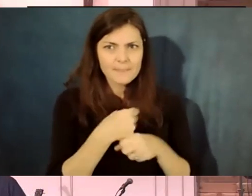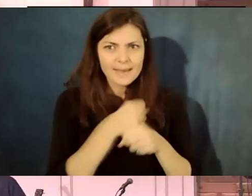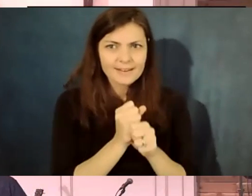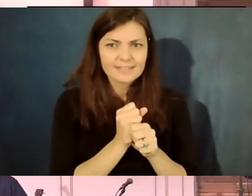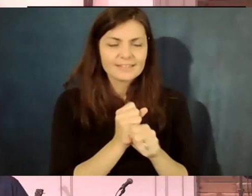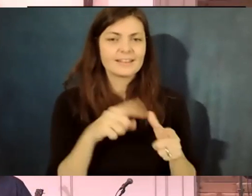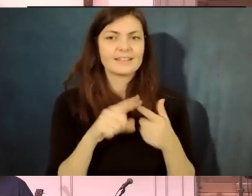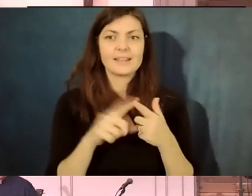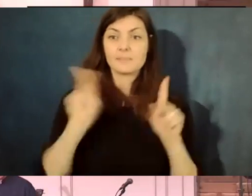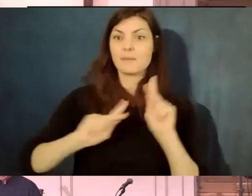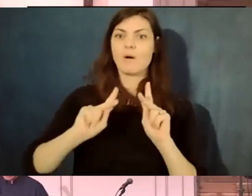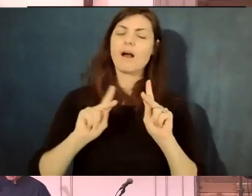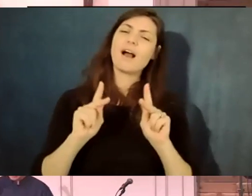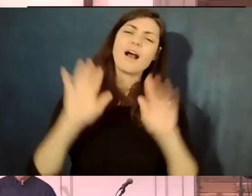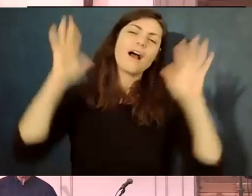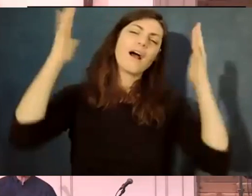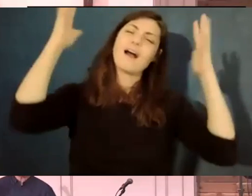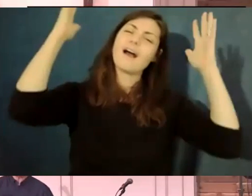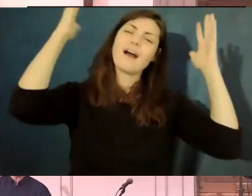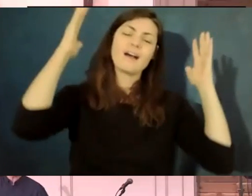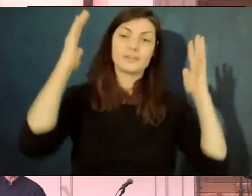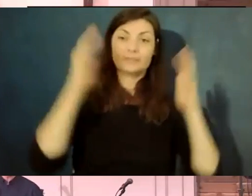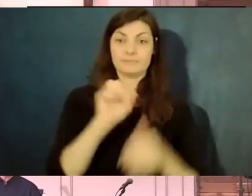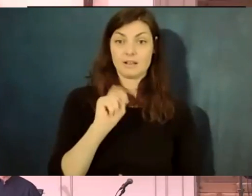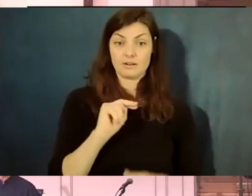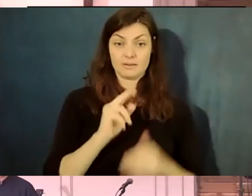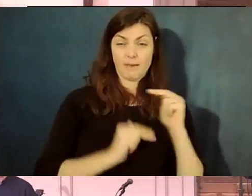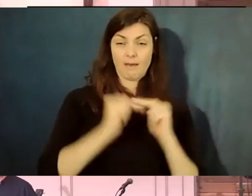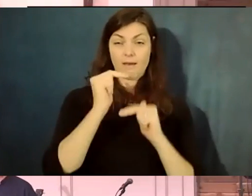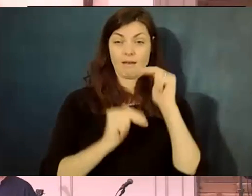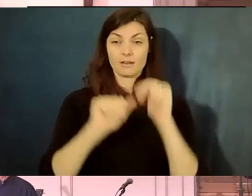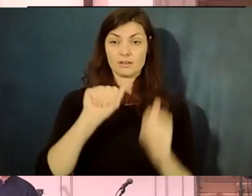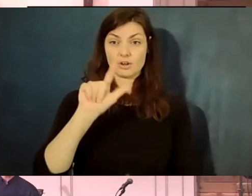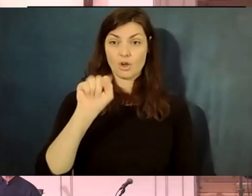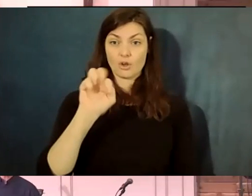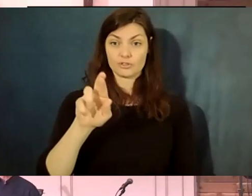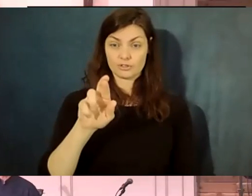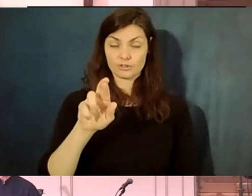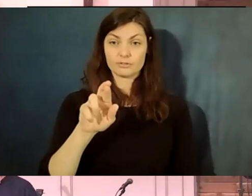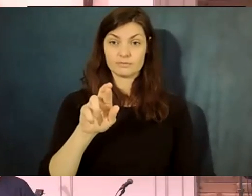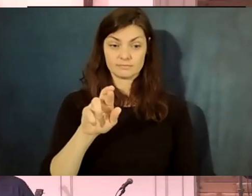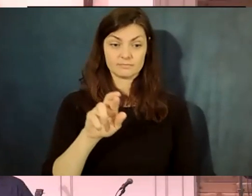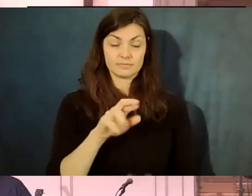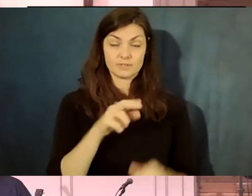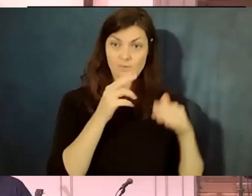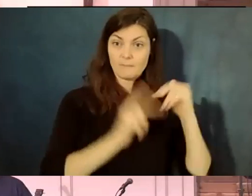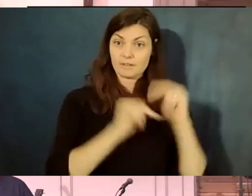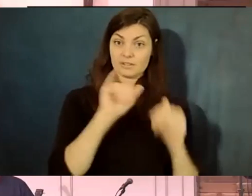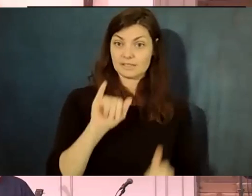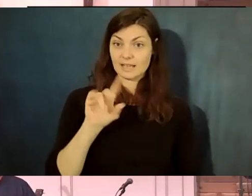started chanting and cheering, he built an altar before it. So he builds an idol, then he builds an